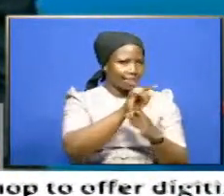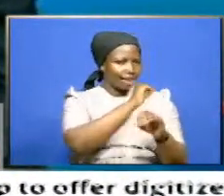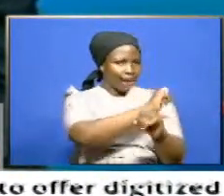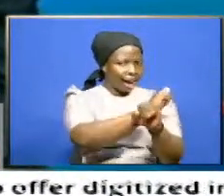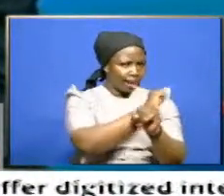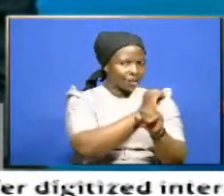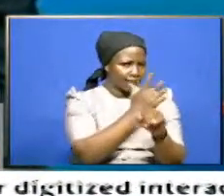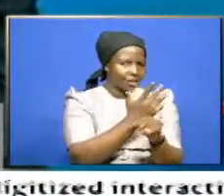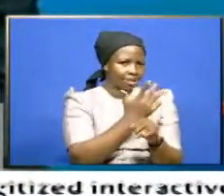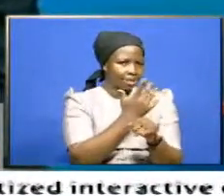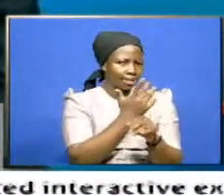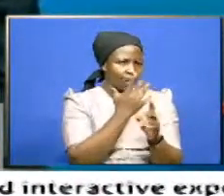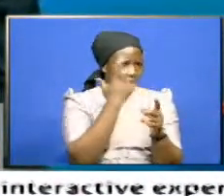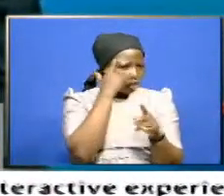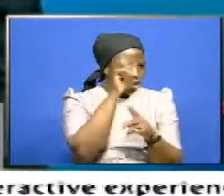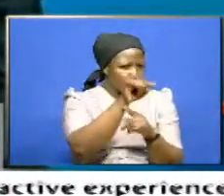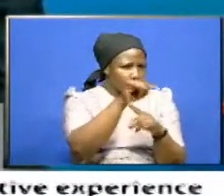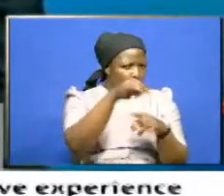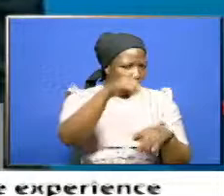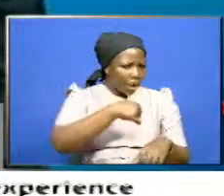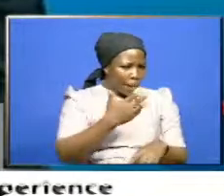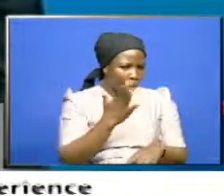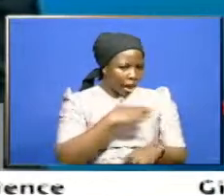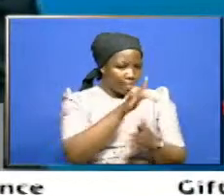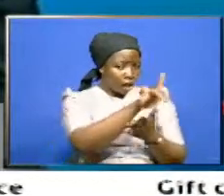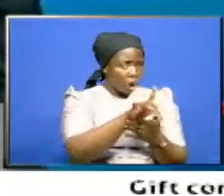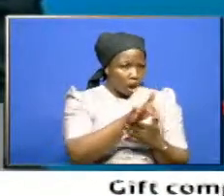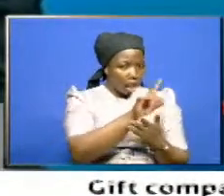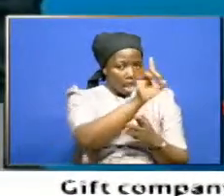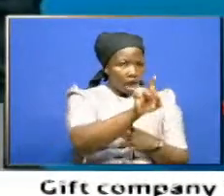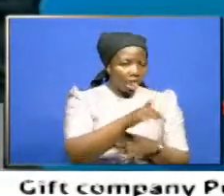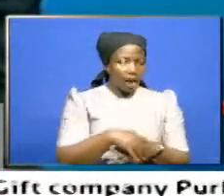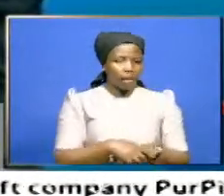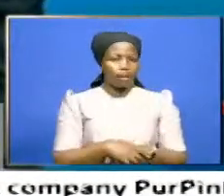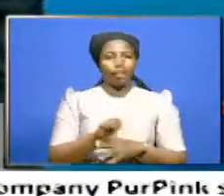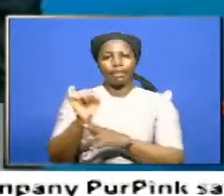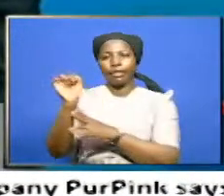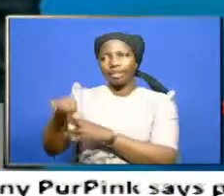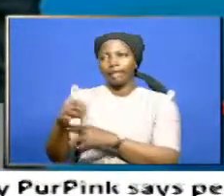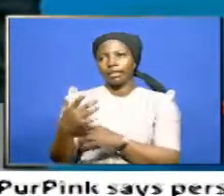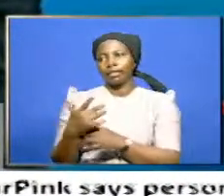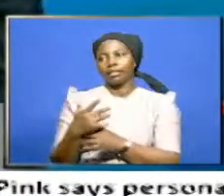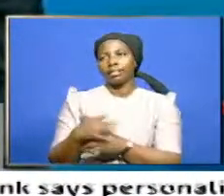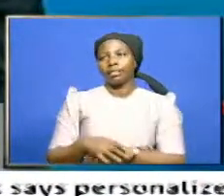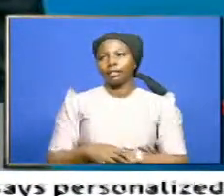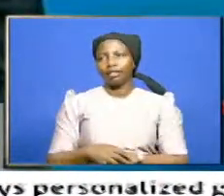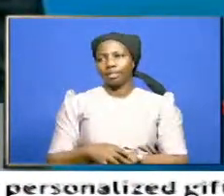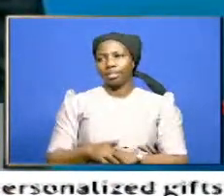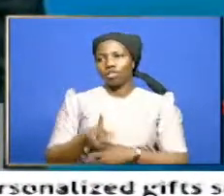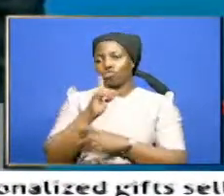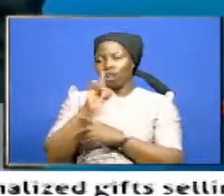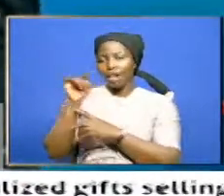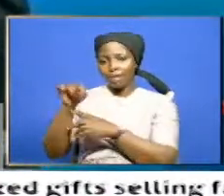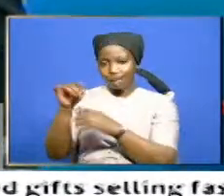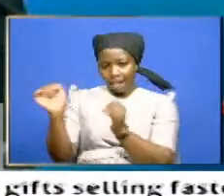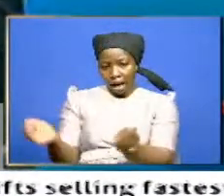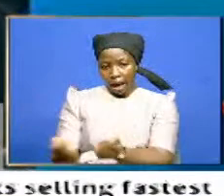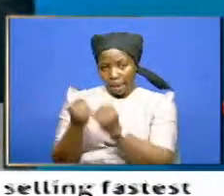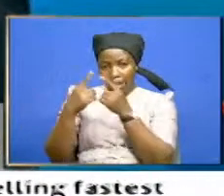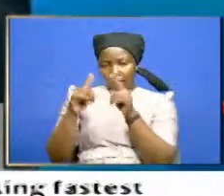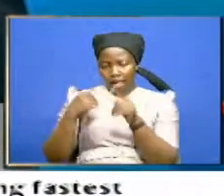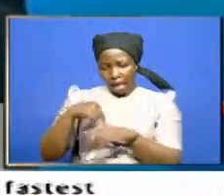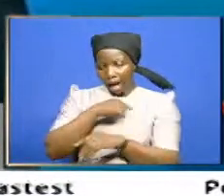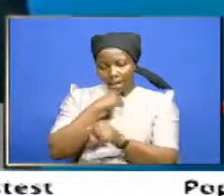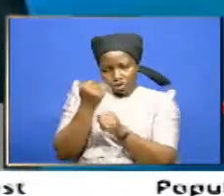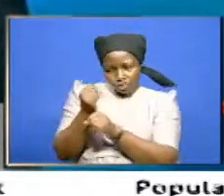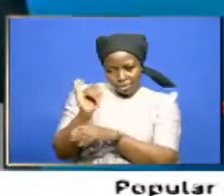in a bid to offset your loans? Yes, for sure that one does happen, but we do it as a